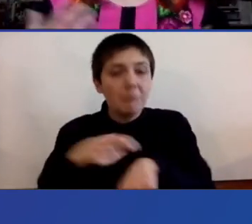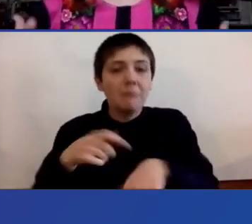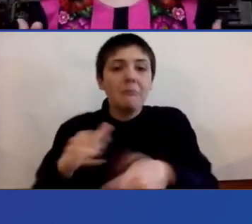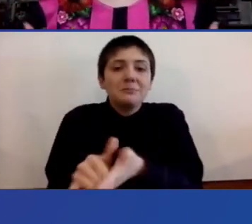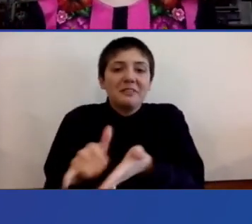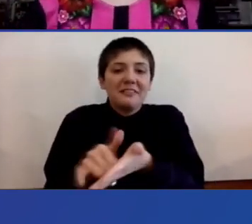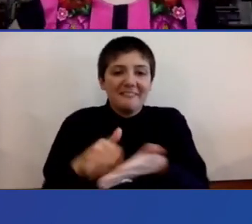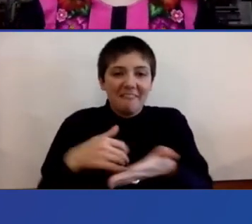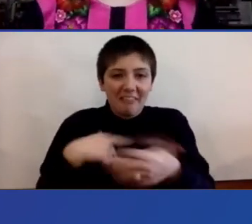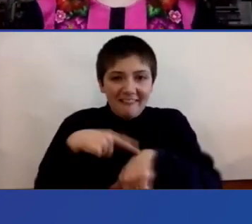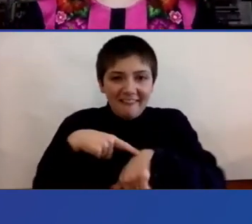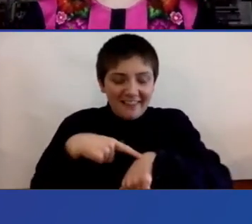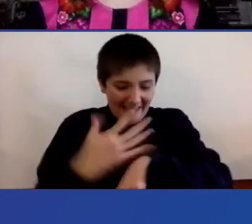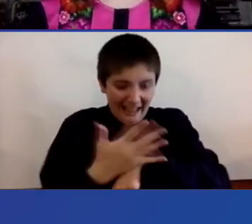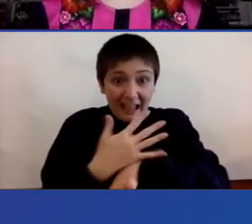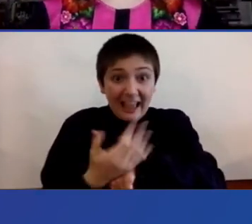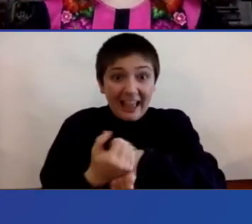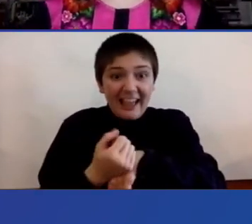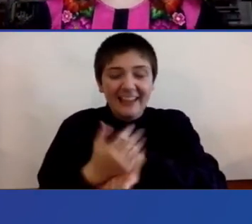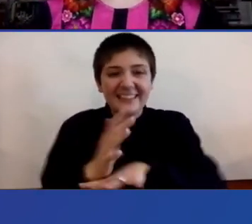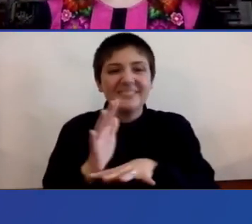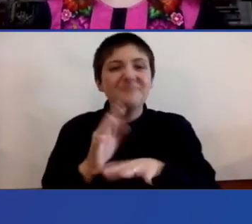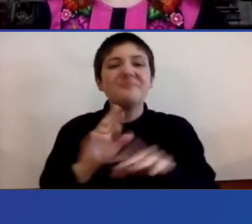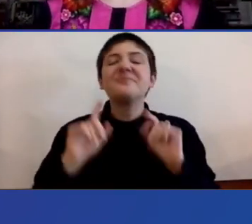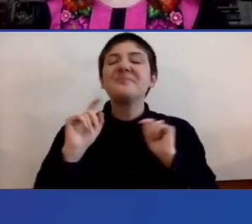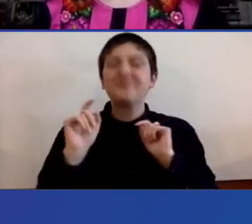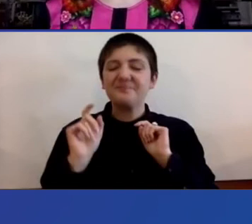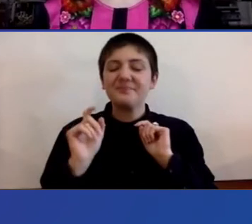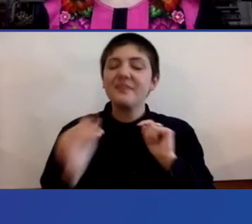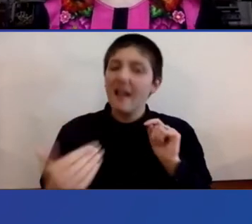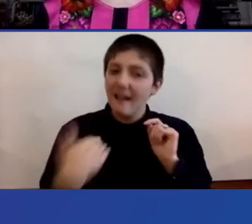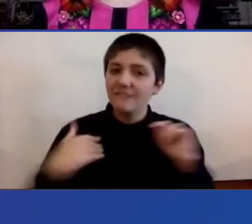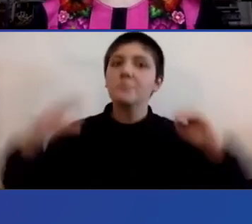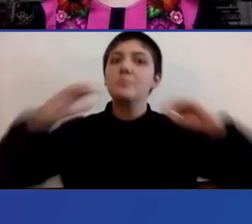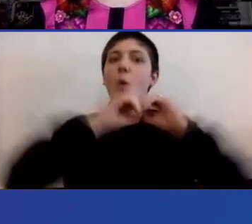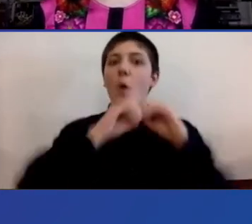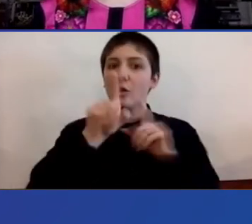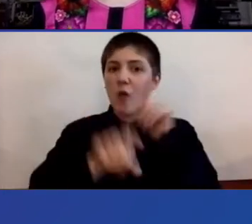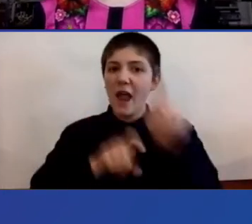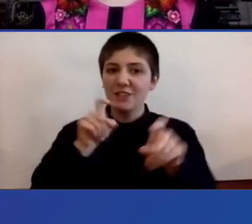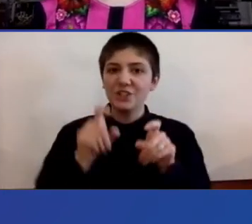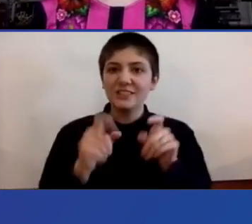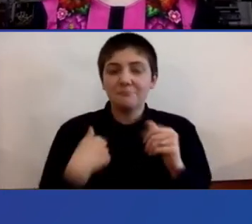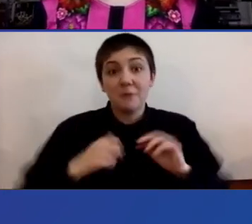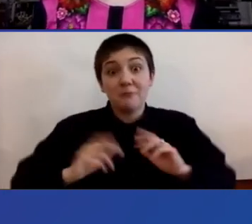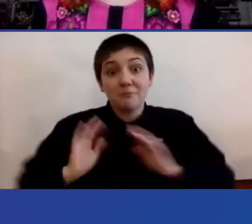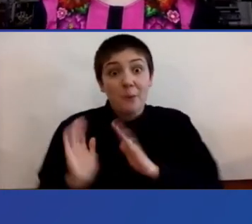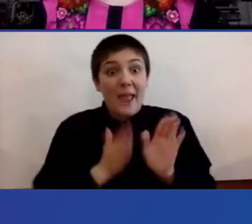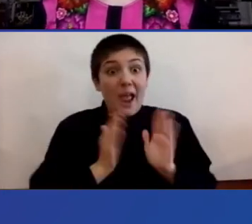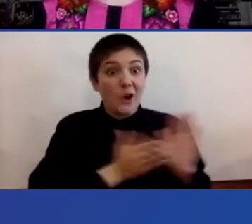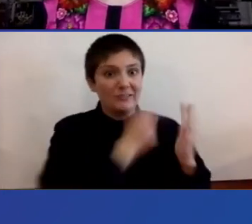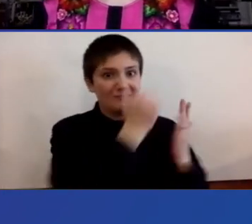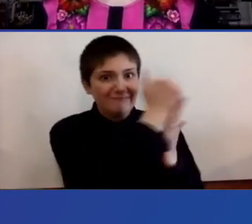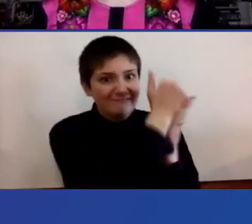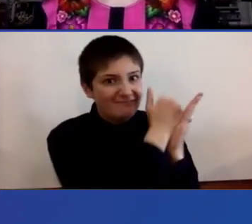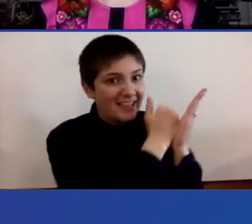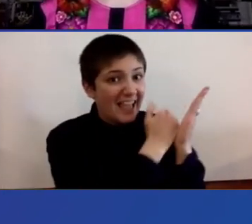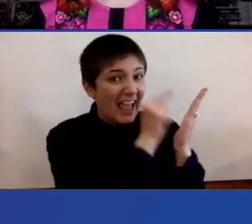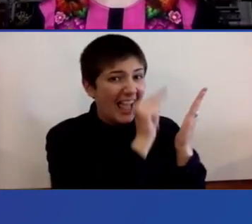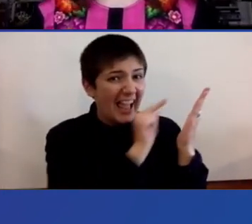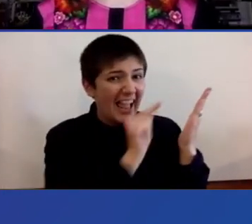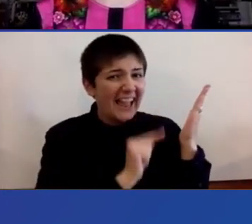I have lots of other questions that I've prepared, but I think I